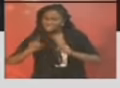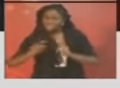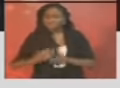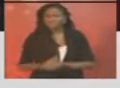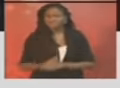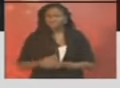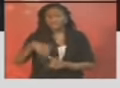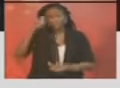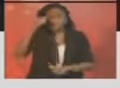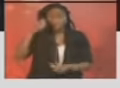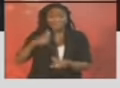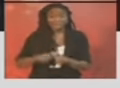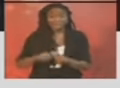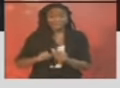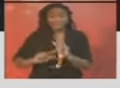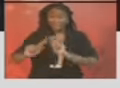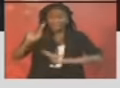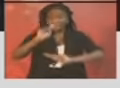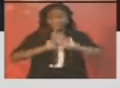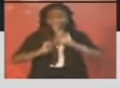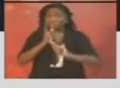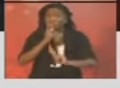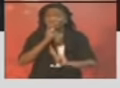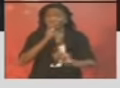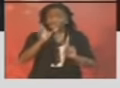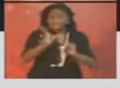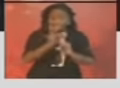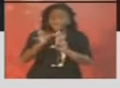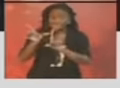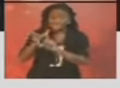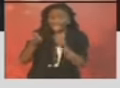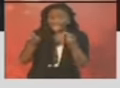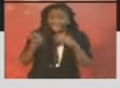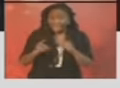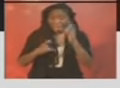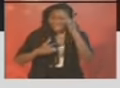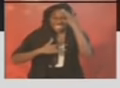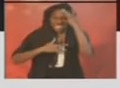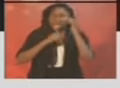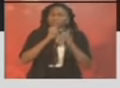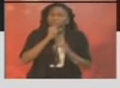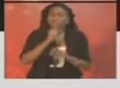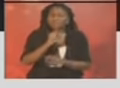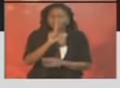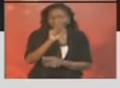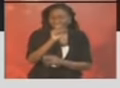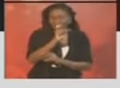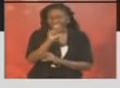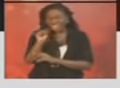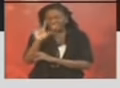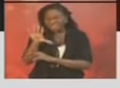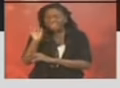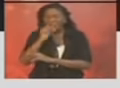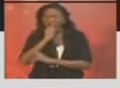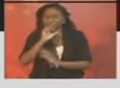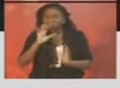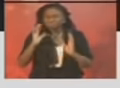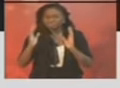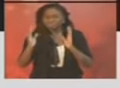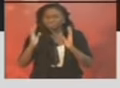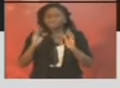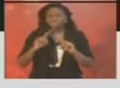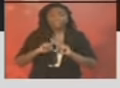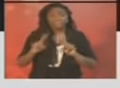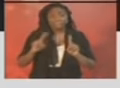the persons infected more than likely fall within the 20 to 59 category to the most part, but we are seeing